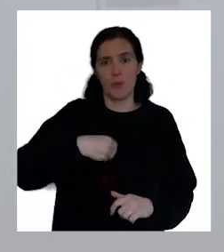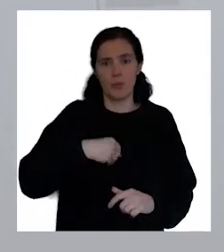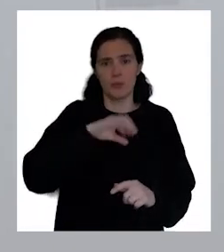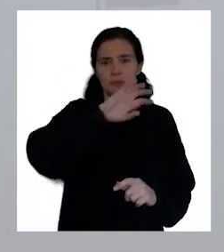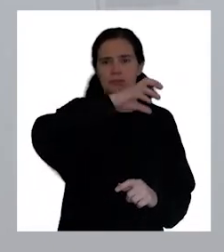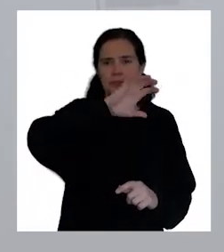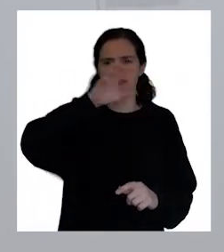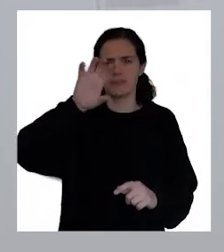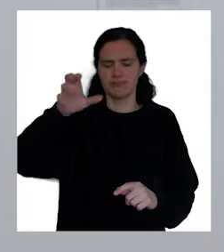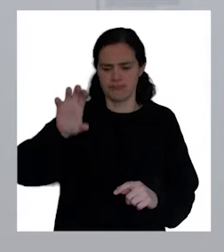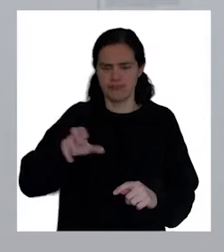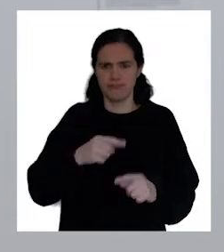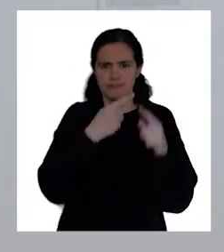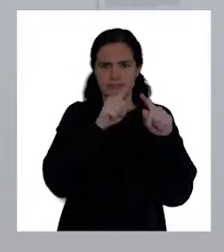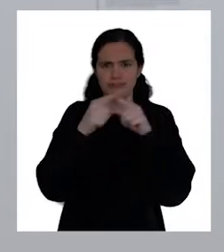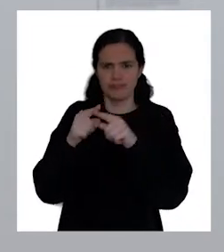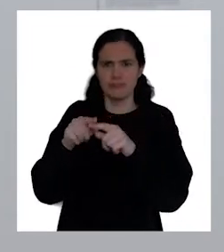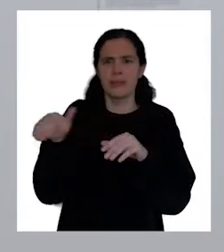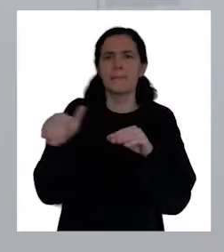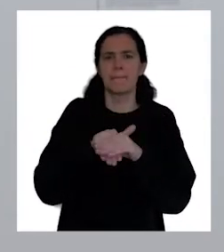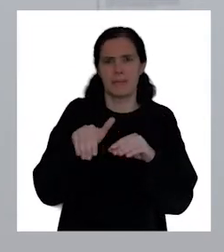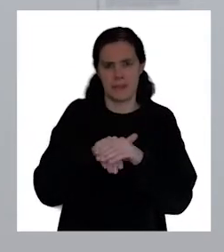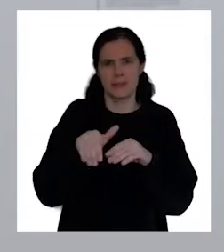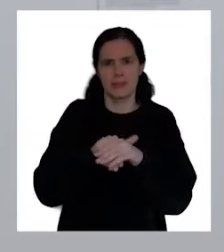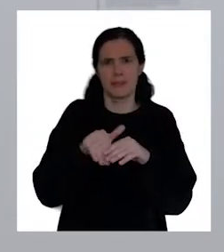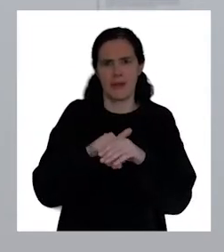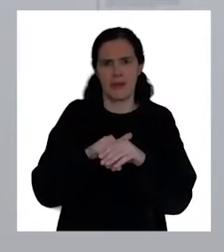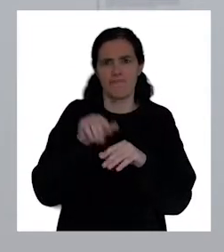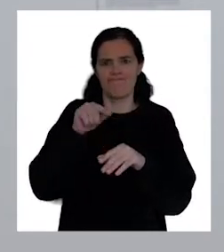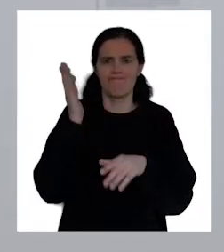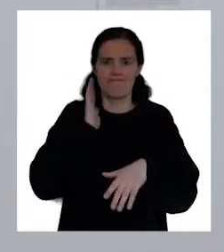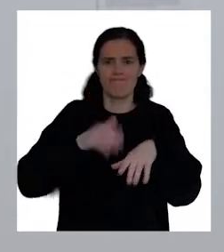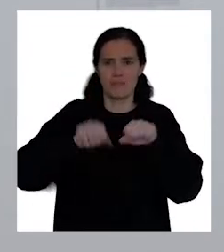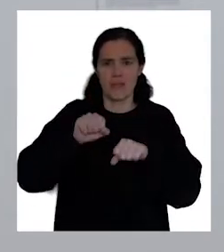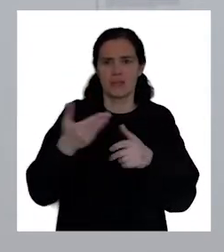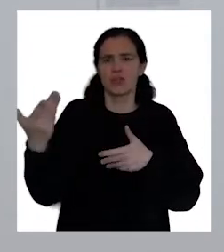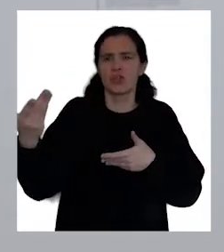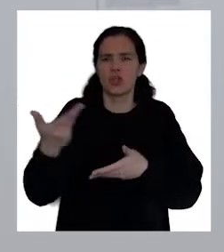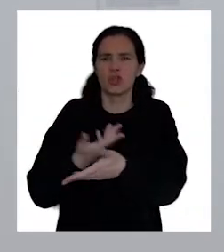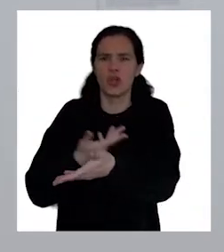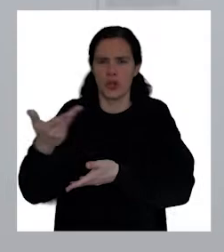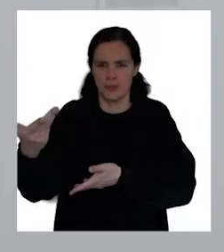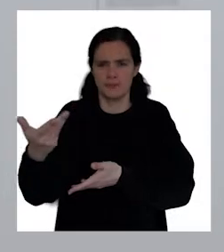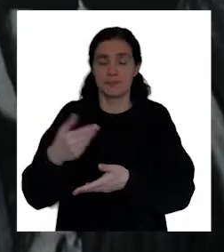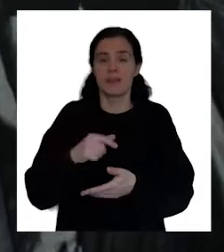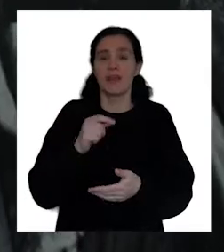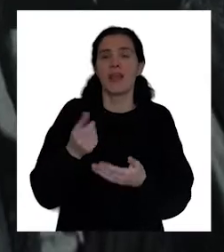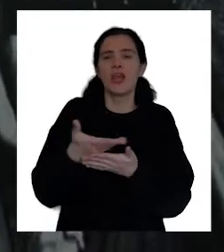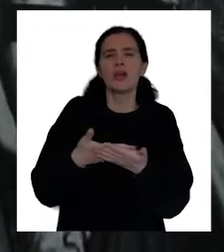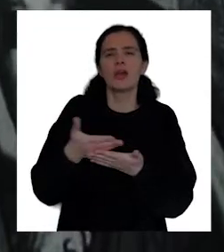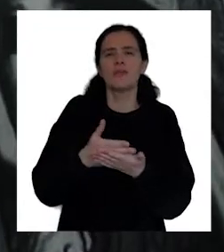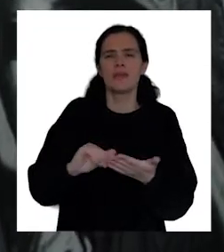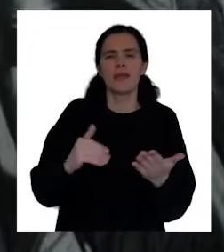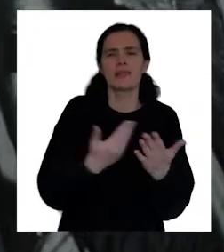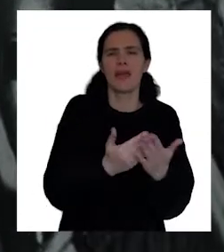nations across the world were part of this trade, the slave trade, that